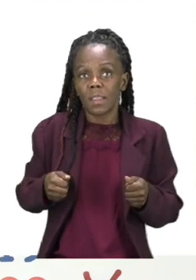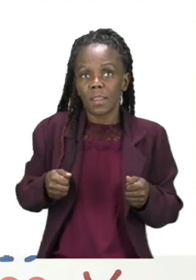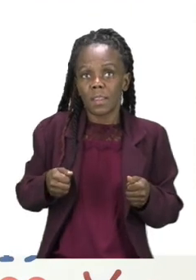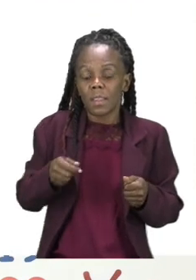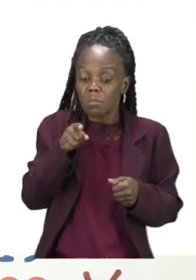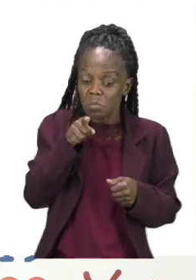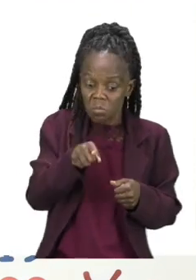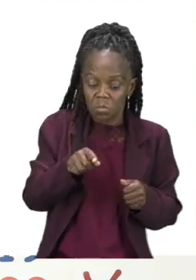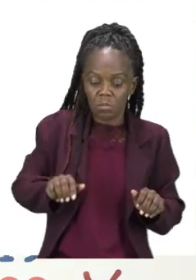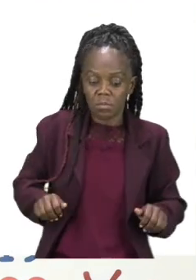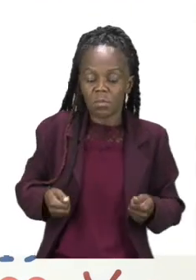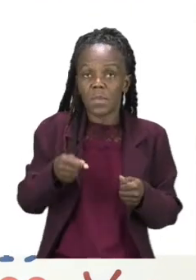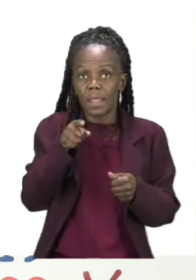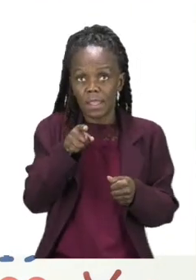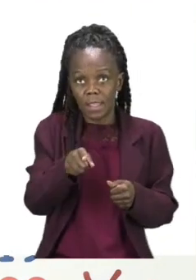He.